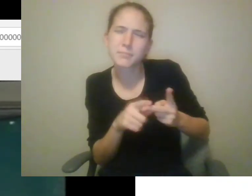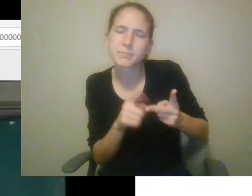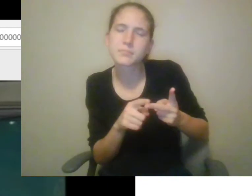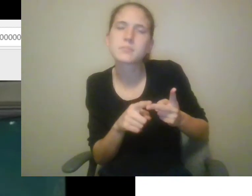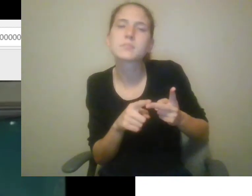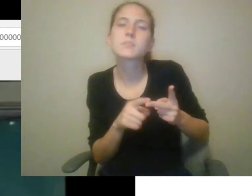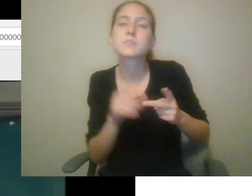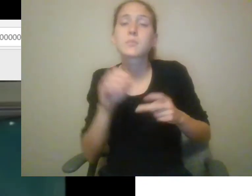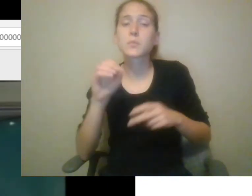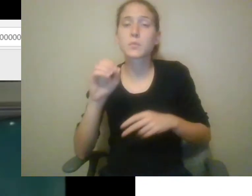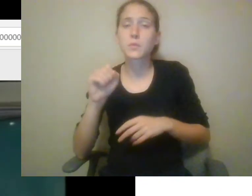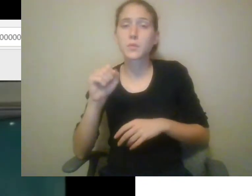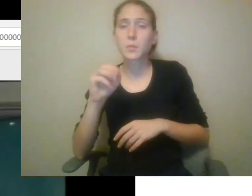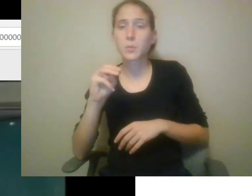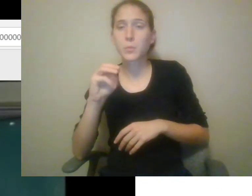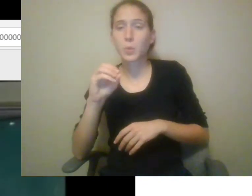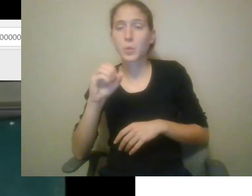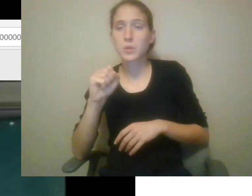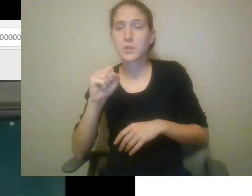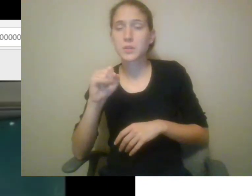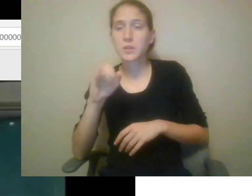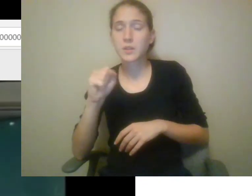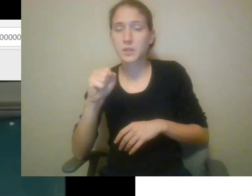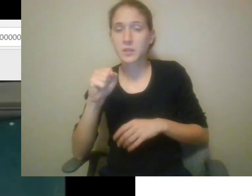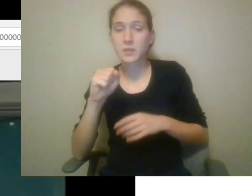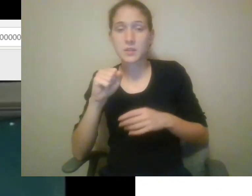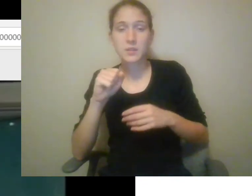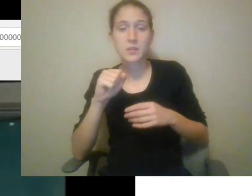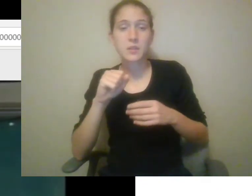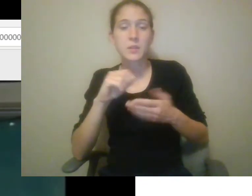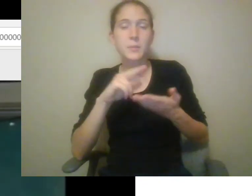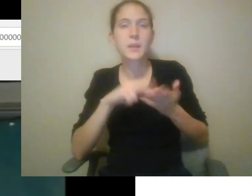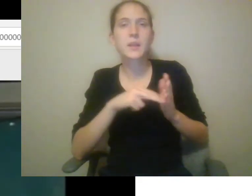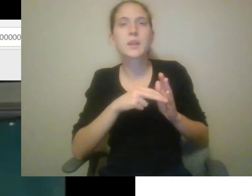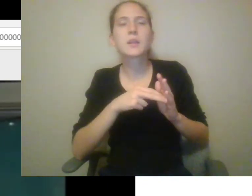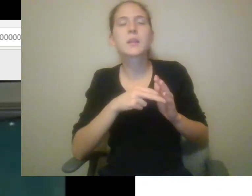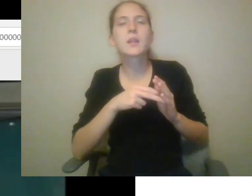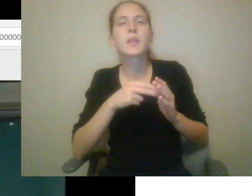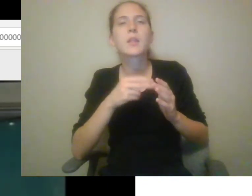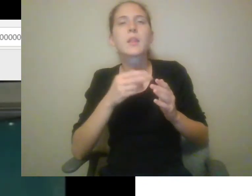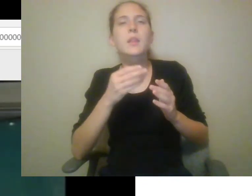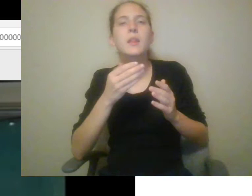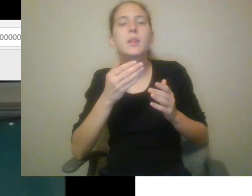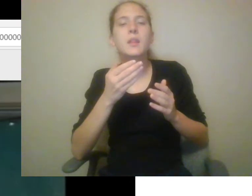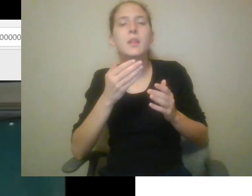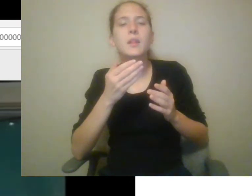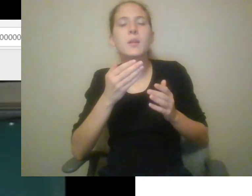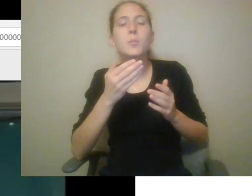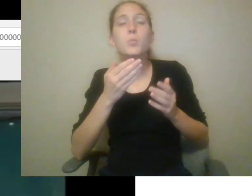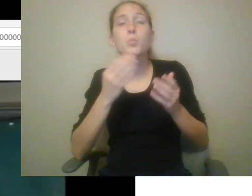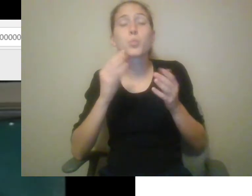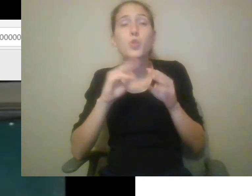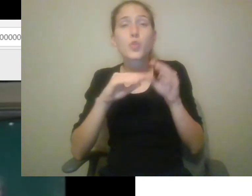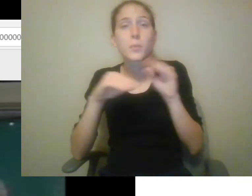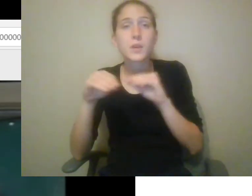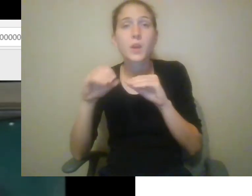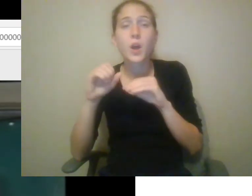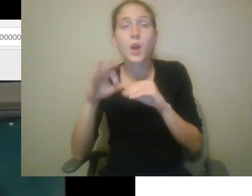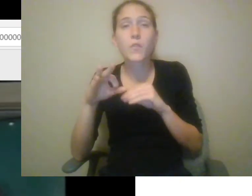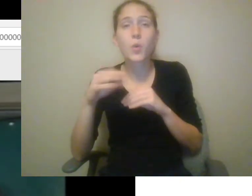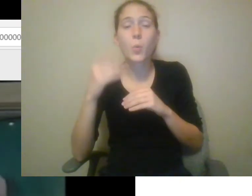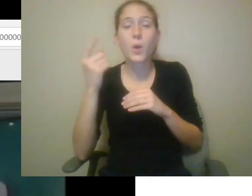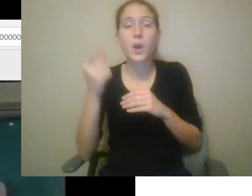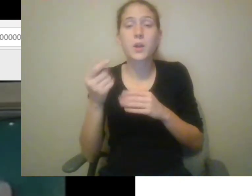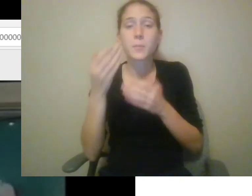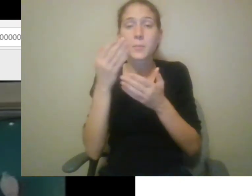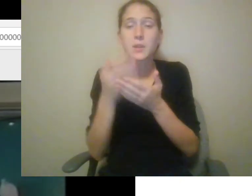not of all things. Right? Diffusion moves everything. All materials diffuse, basically. Almost all materials diffuse. But osmosis is the movement